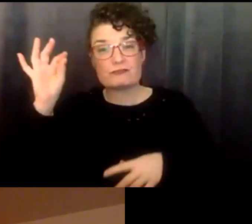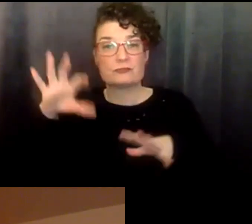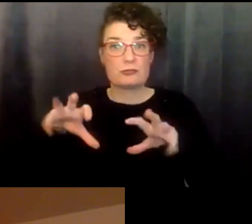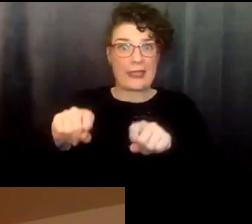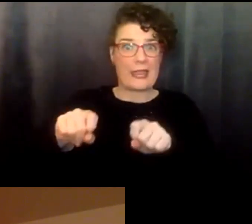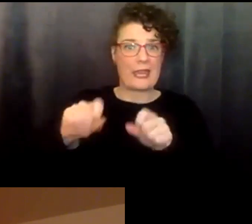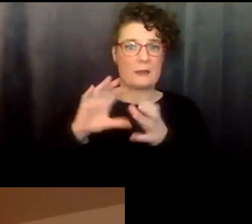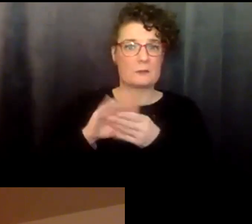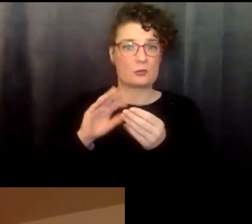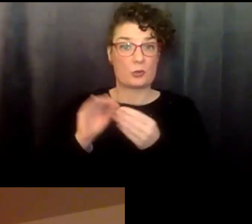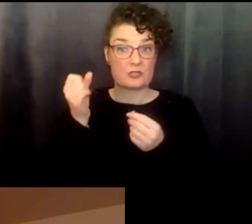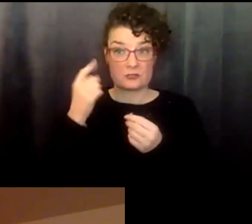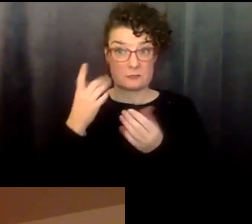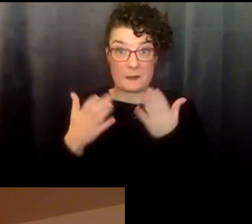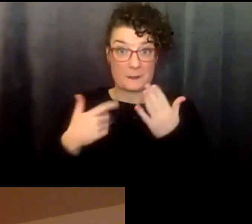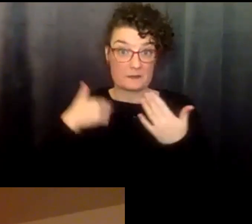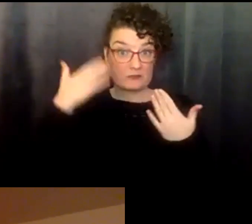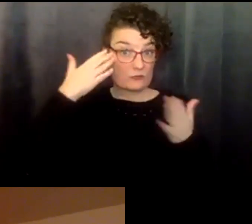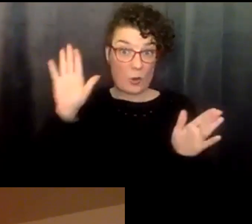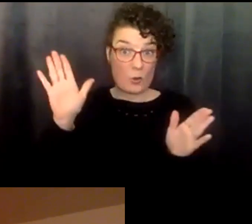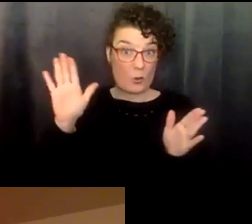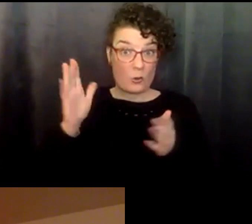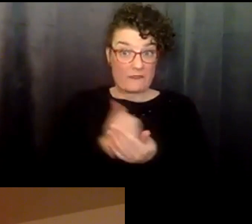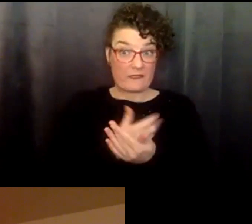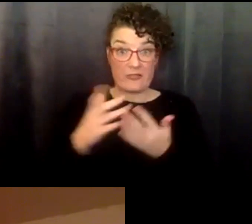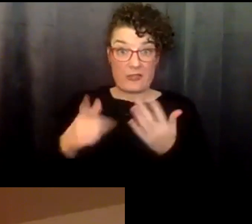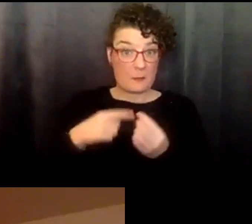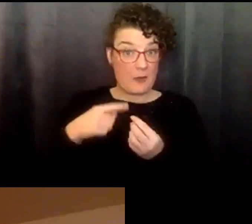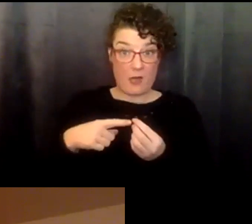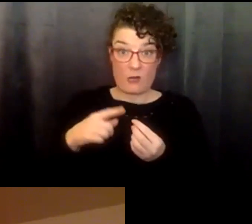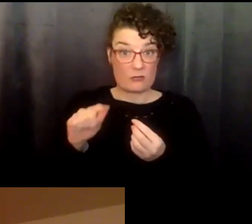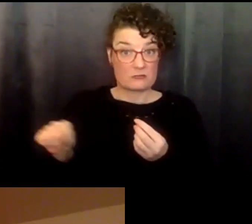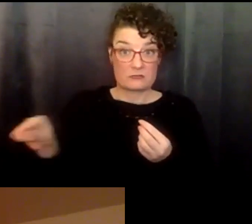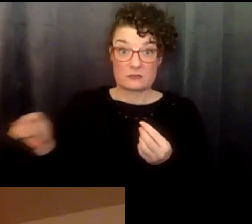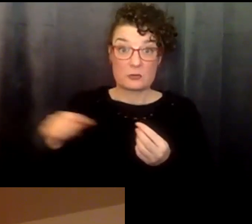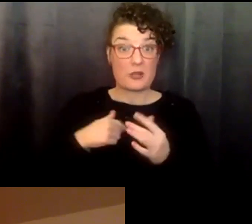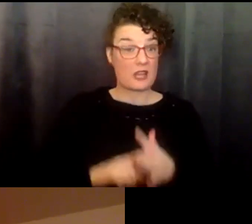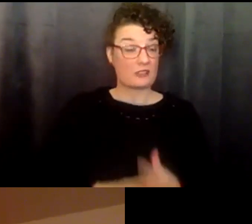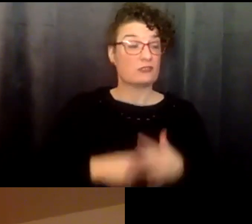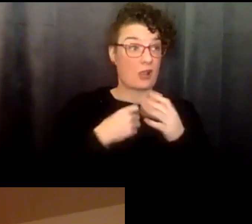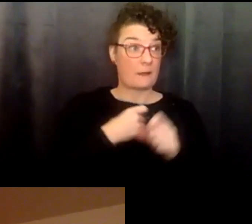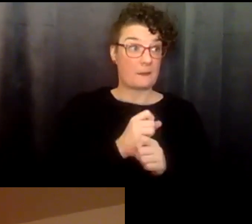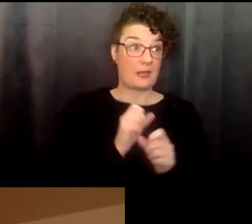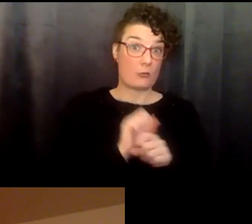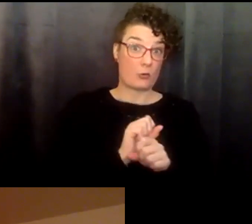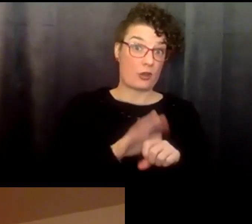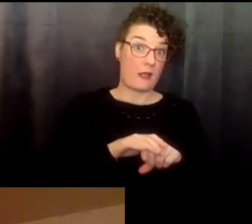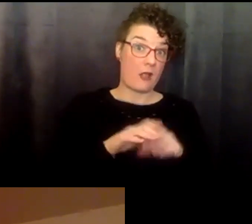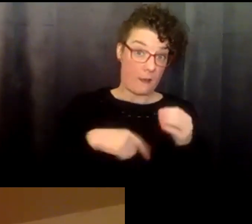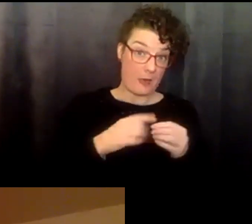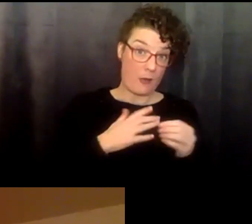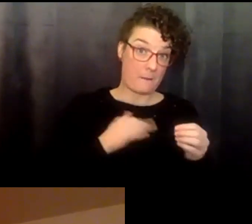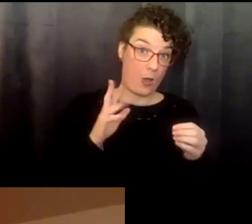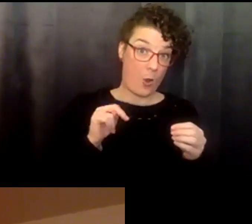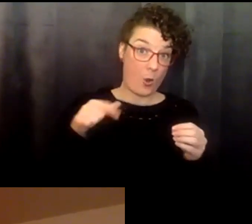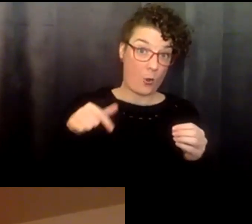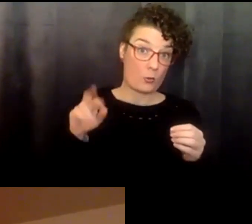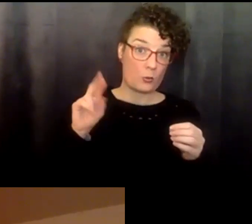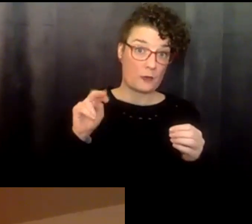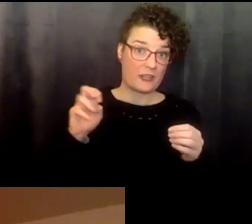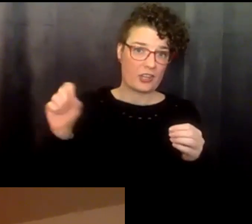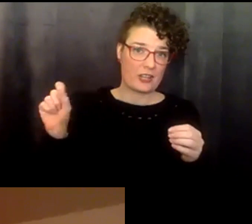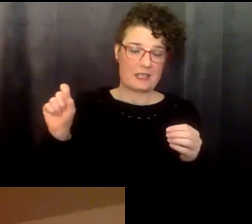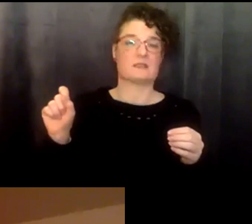about. Especially when I started making more work about my own queerness, that was something I would never address in my work.